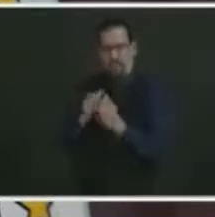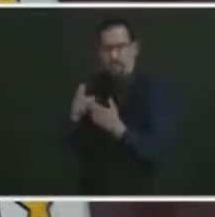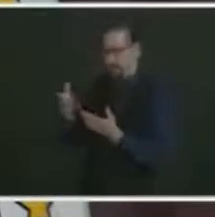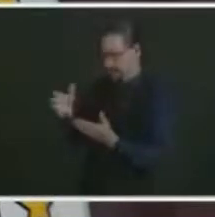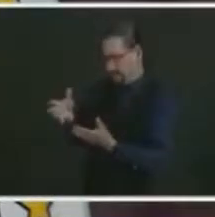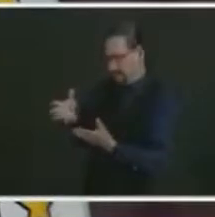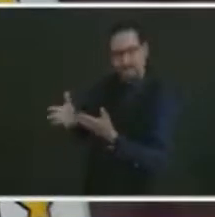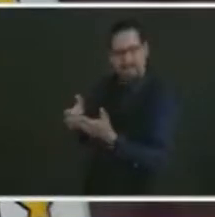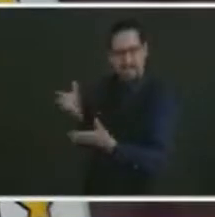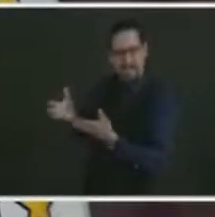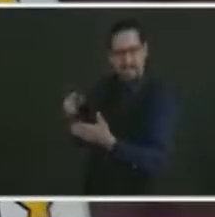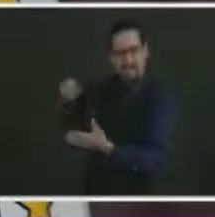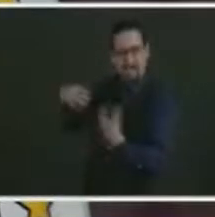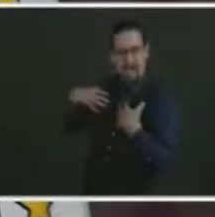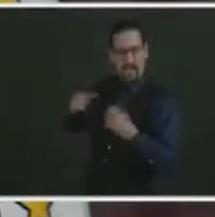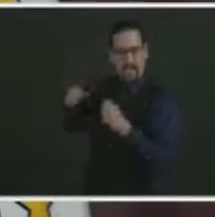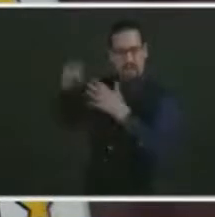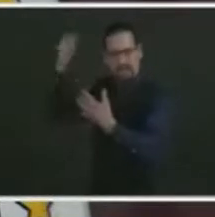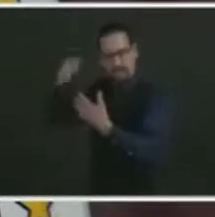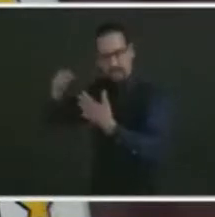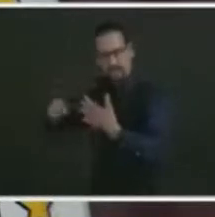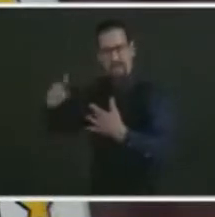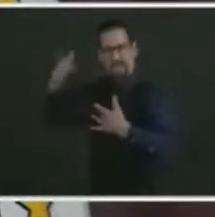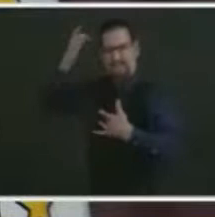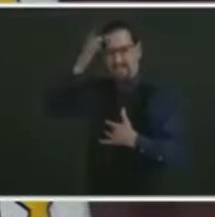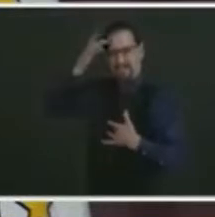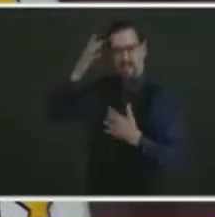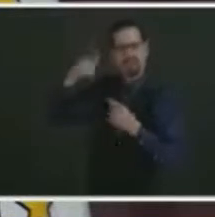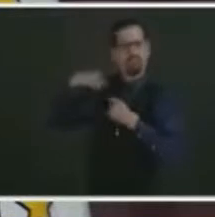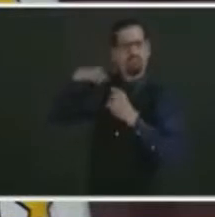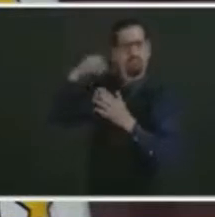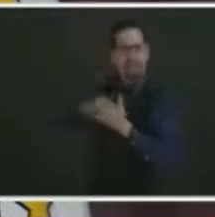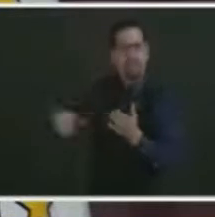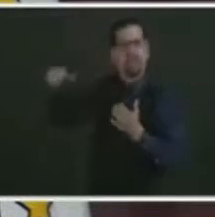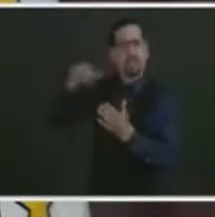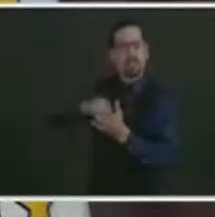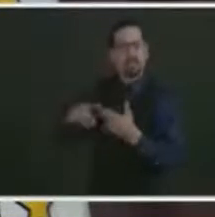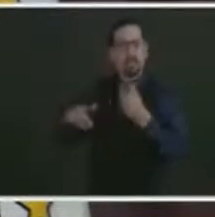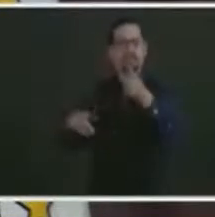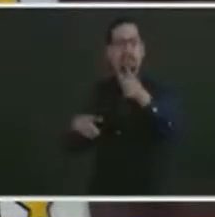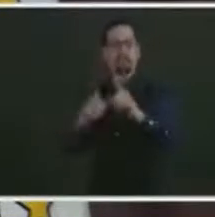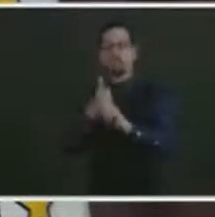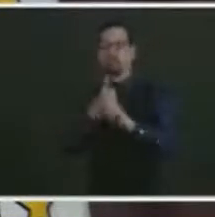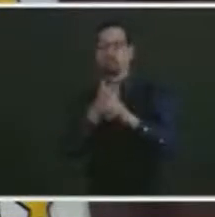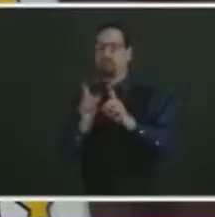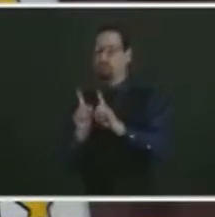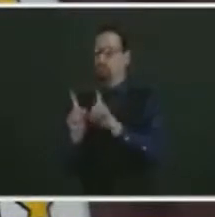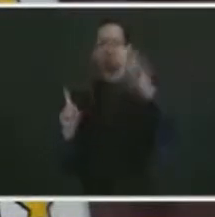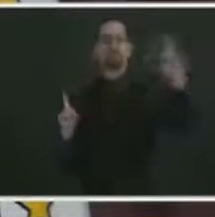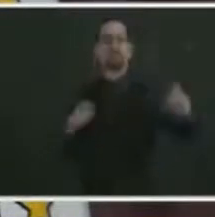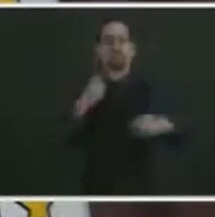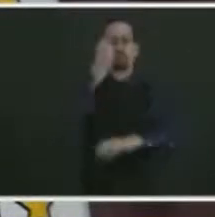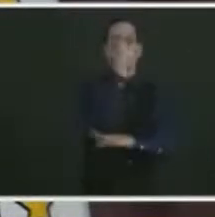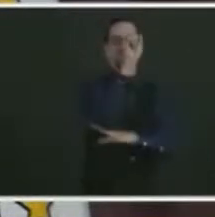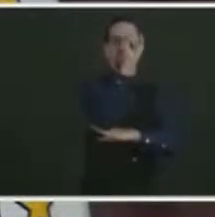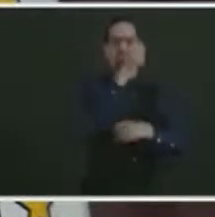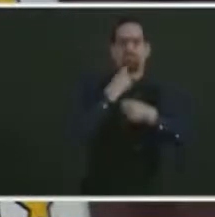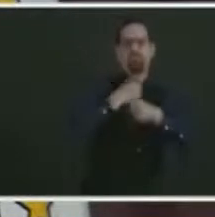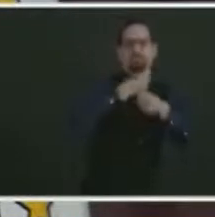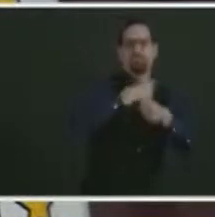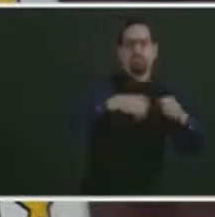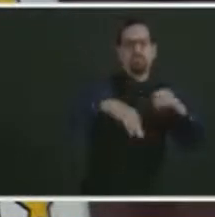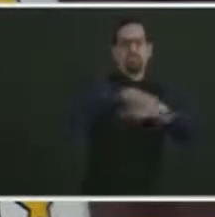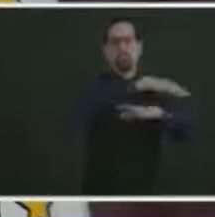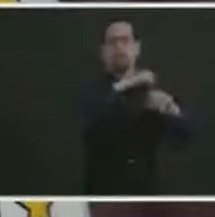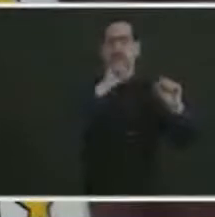has a chronic health condition, and you go to one of these protests and you're going to be around a lot of people, I am